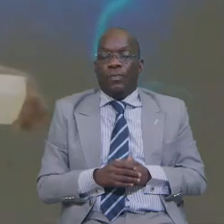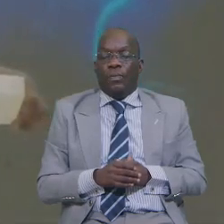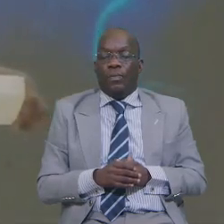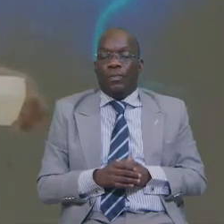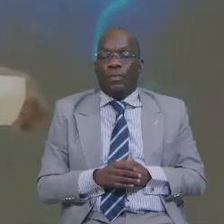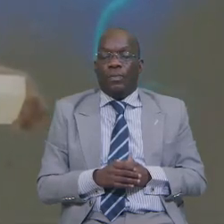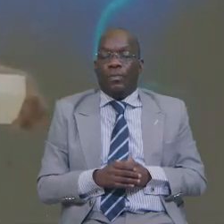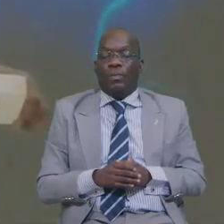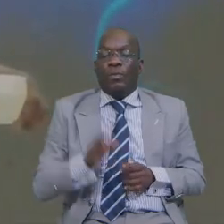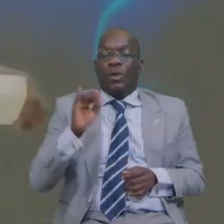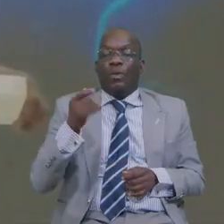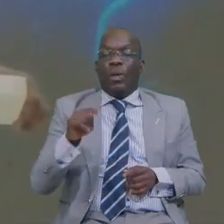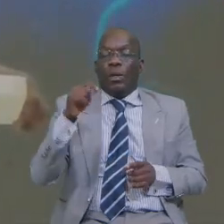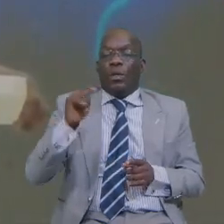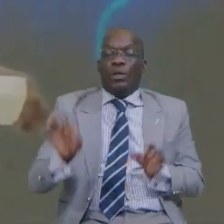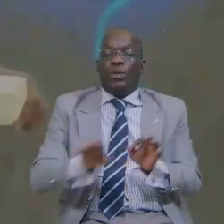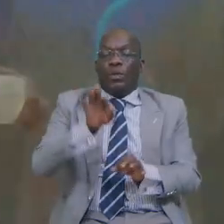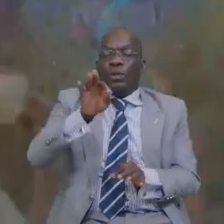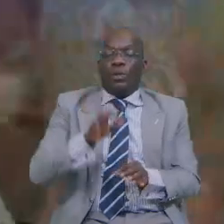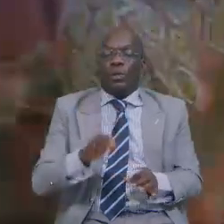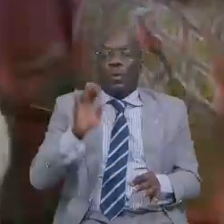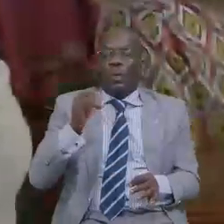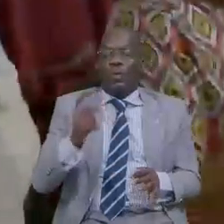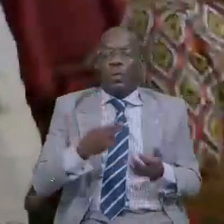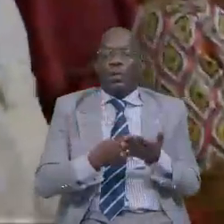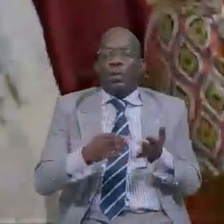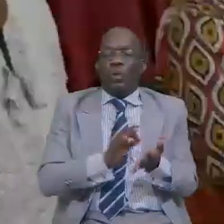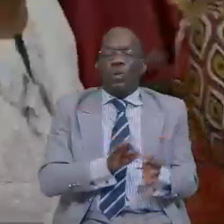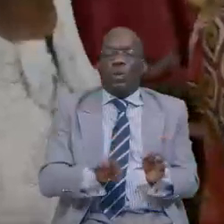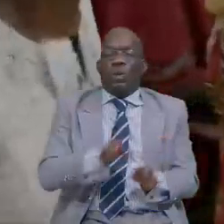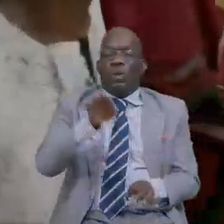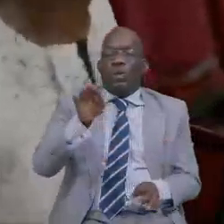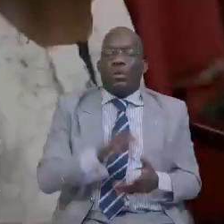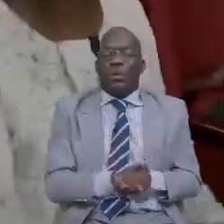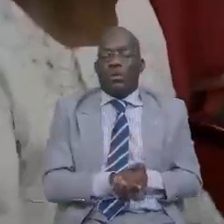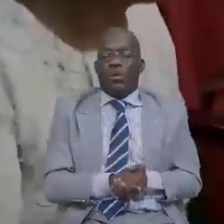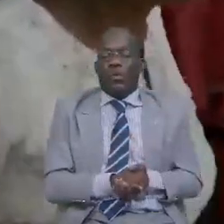By the Spirit, by the Holy Ghost.